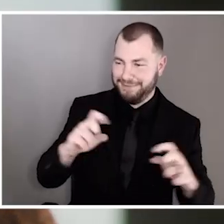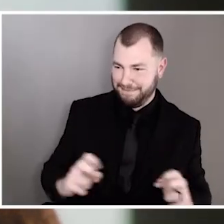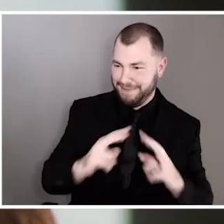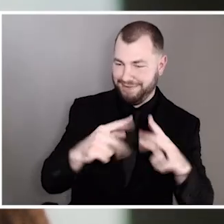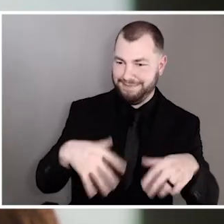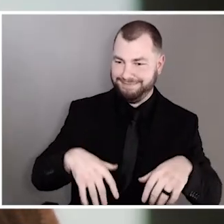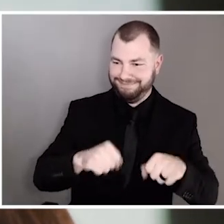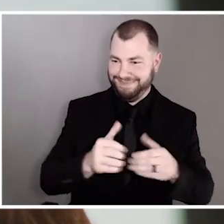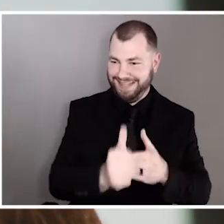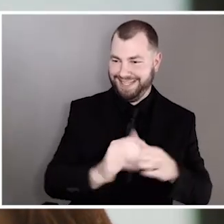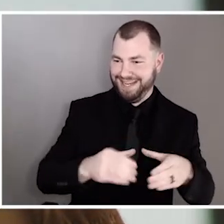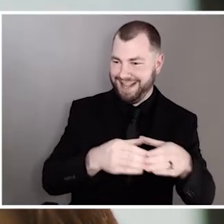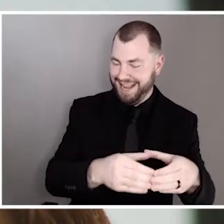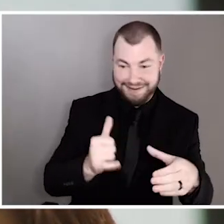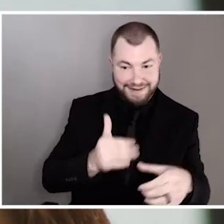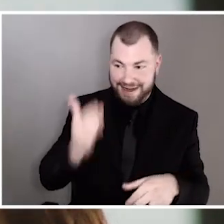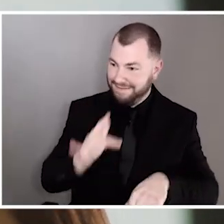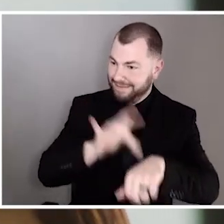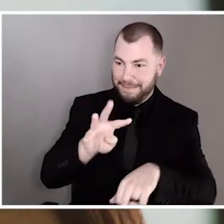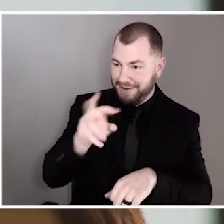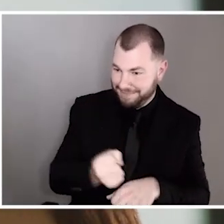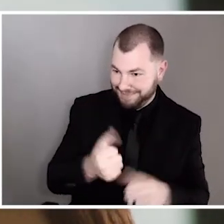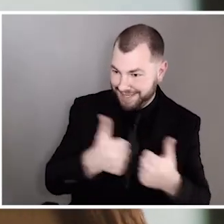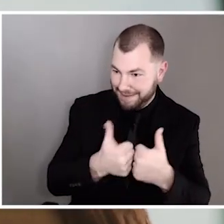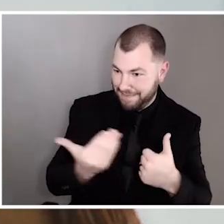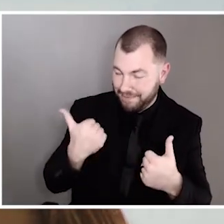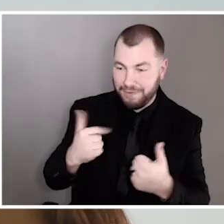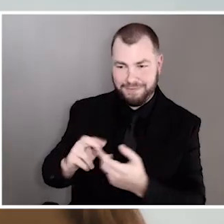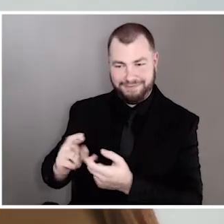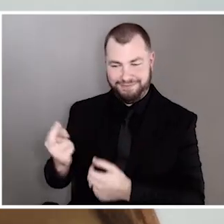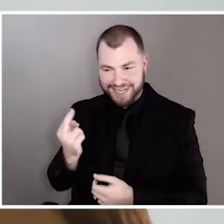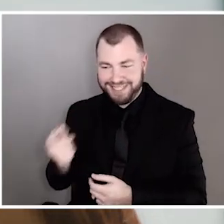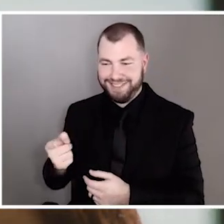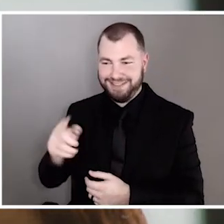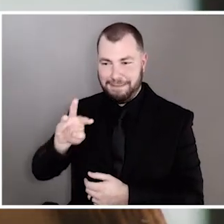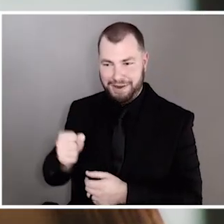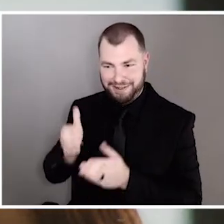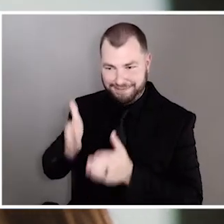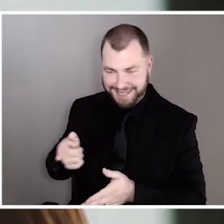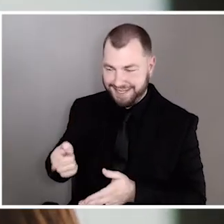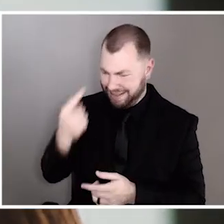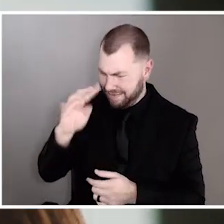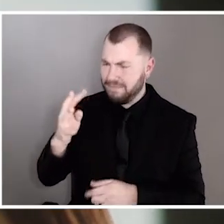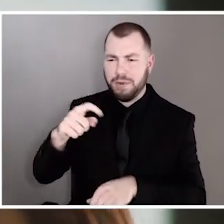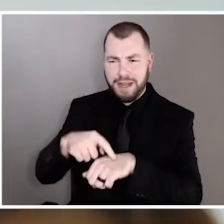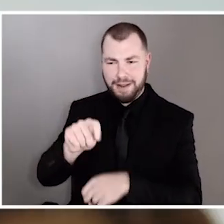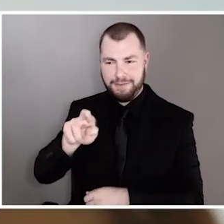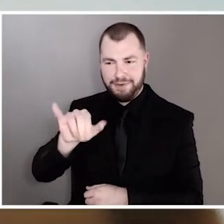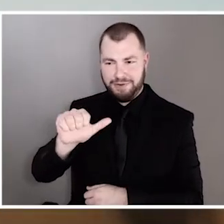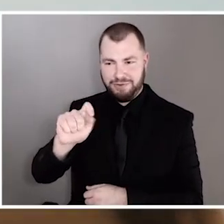to Paris. I'm super excited. Really? I've never been to a Paralympic. I have a great friend who's a Paralympian. It's her, I think, 4th time as a